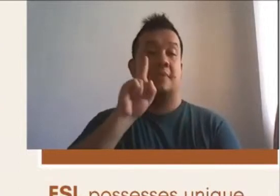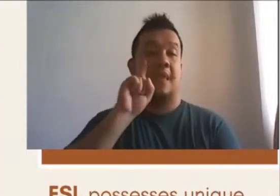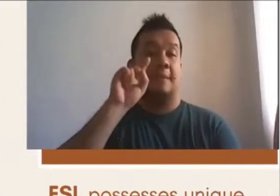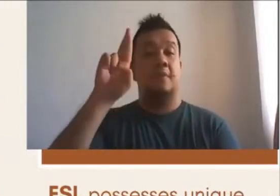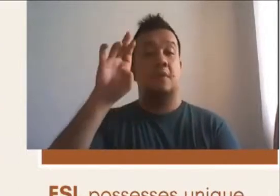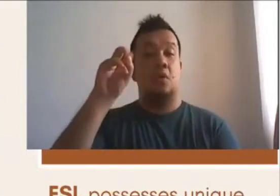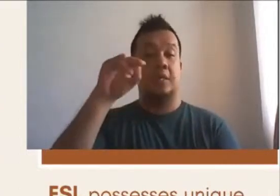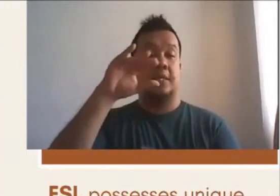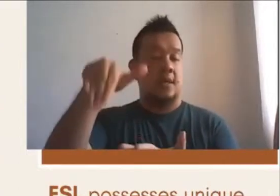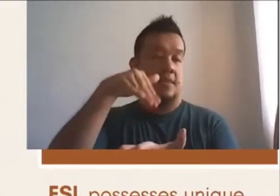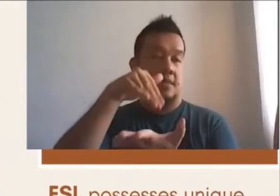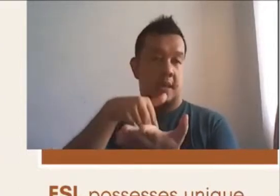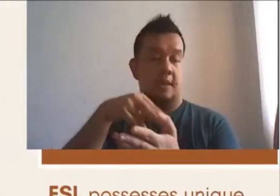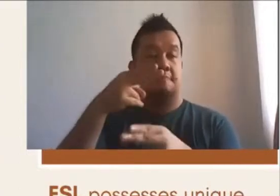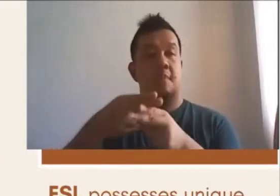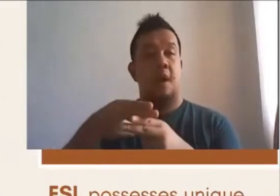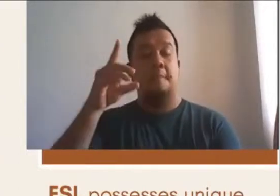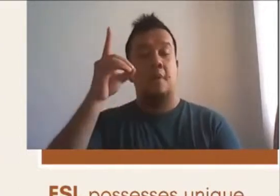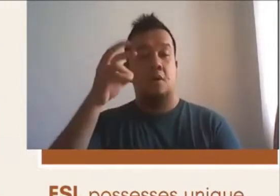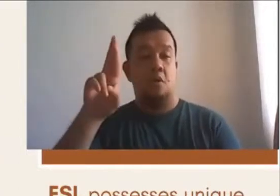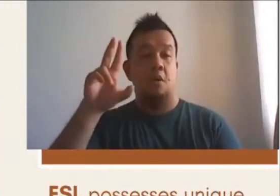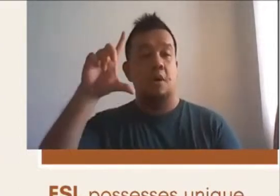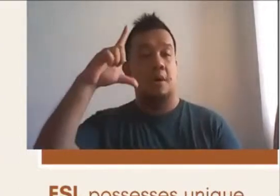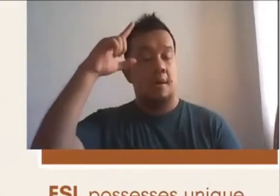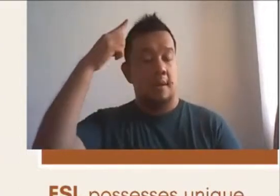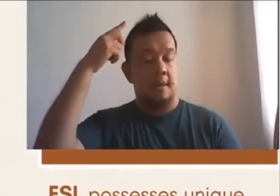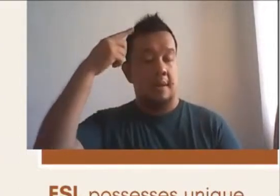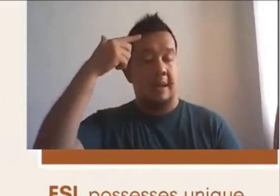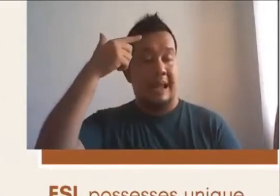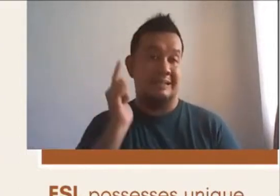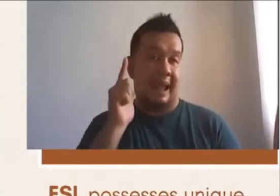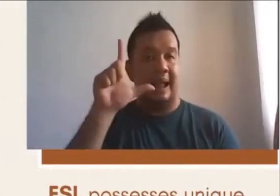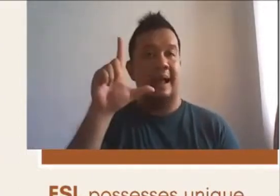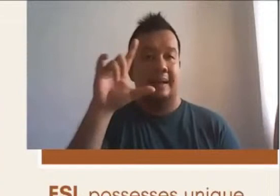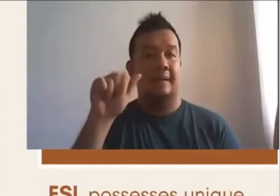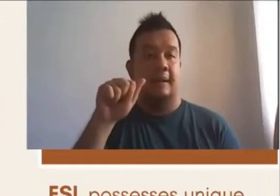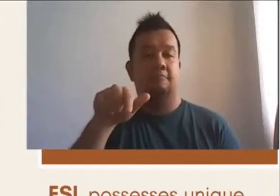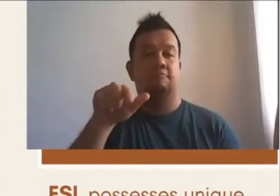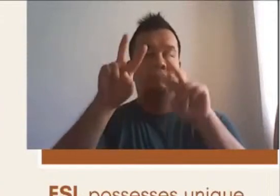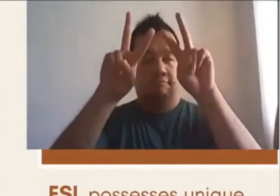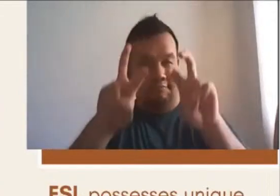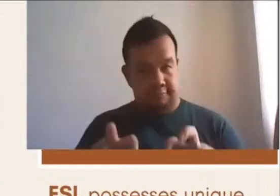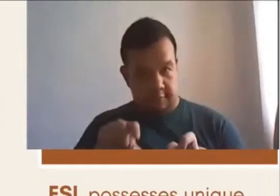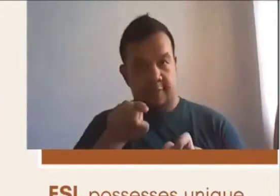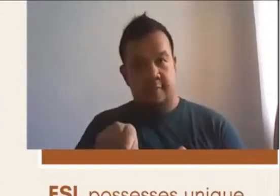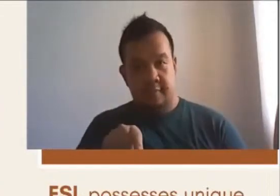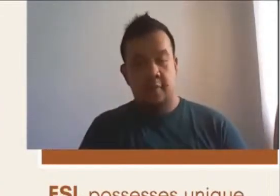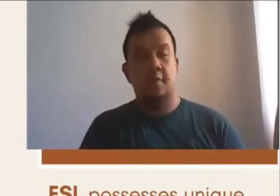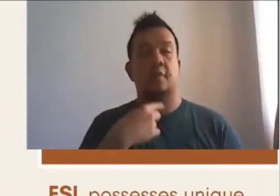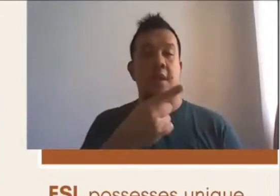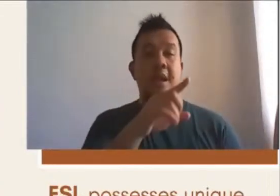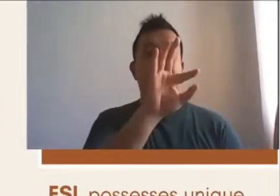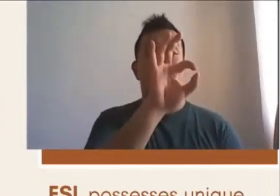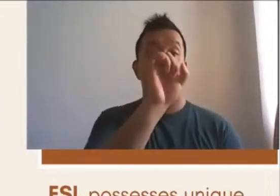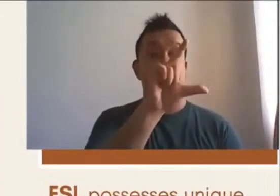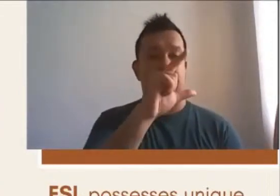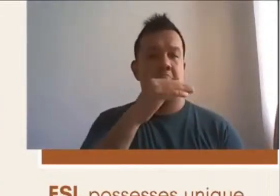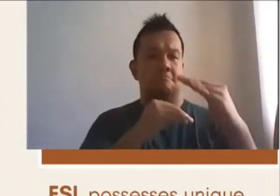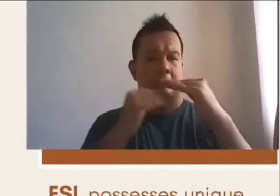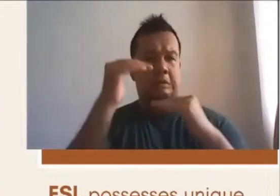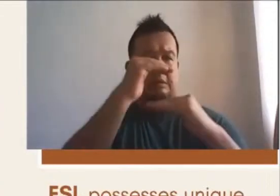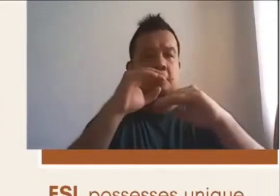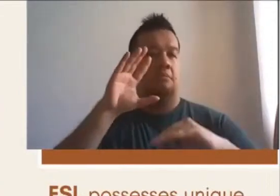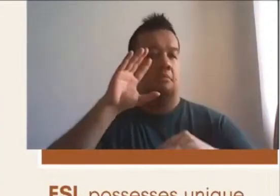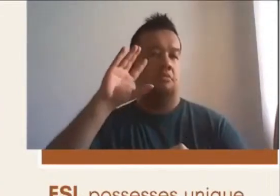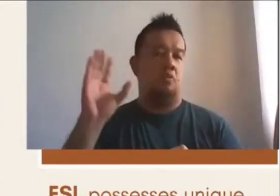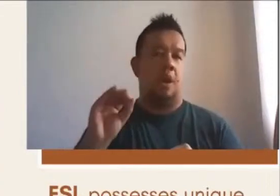Martinez. She's a researcher. And she found out that in terms of structures, meron actually differences